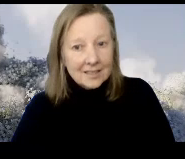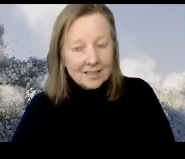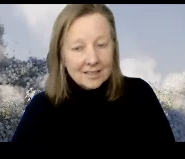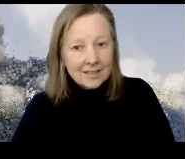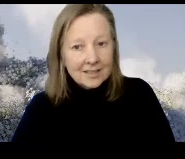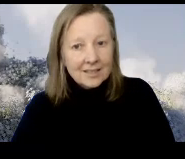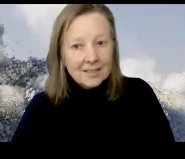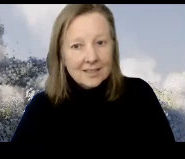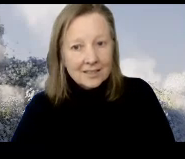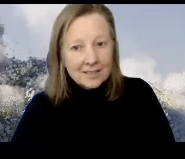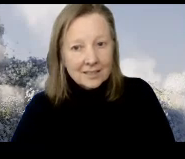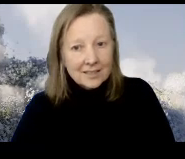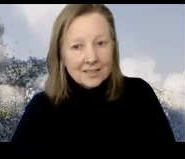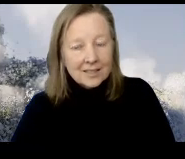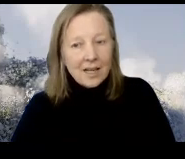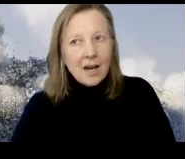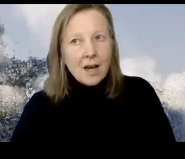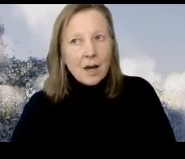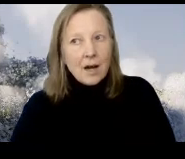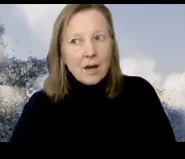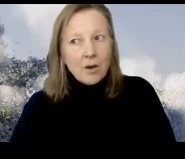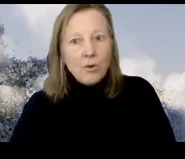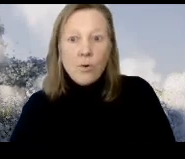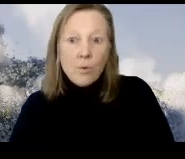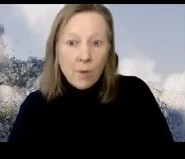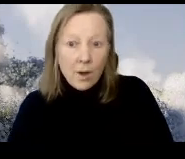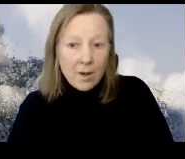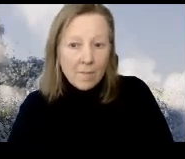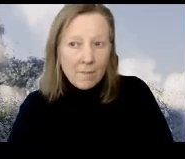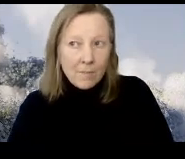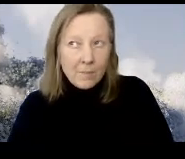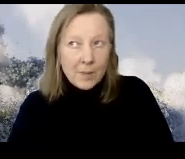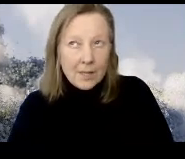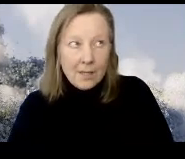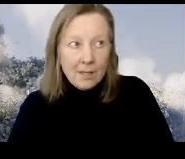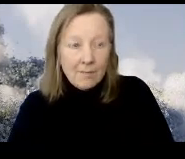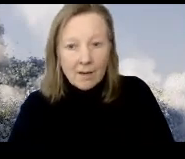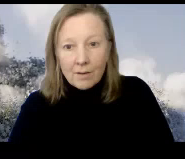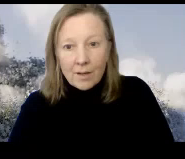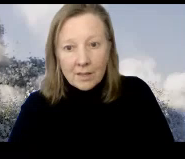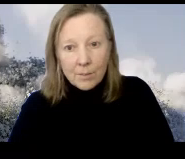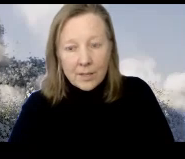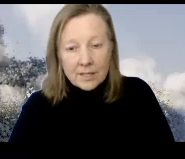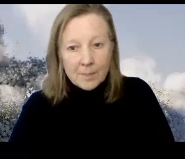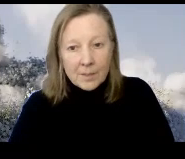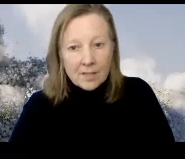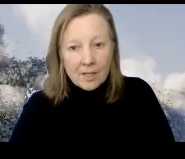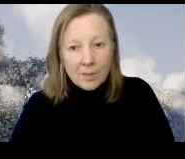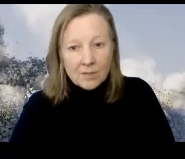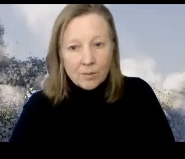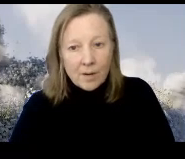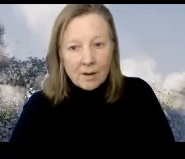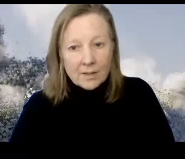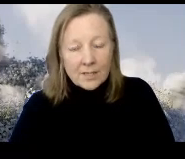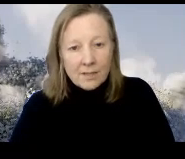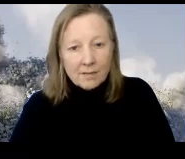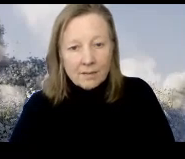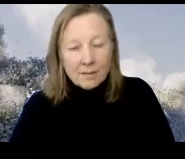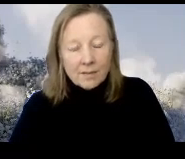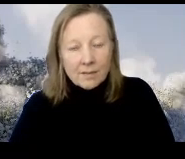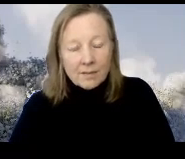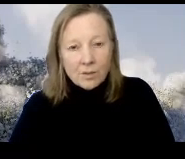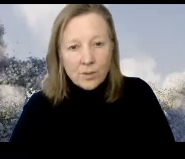give again assessment, or it's a no, I believe, yeah, I think we accept the CLBs from